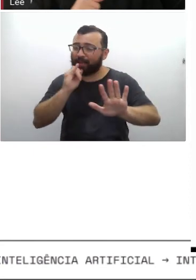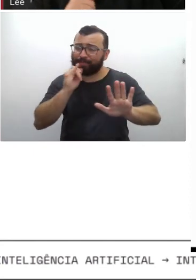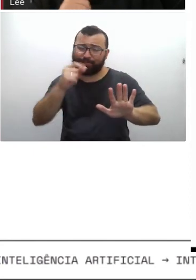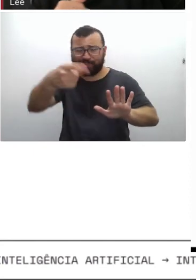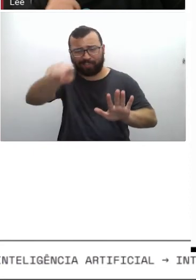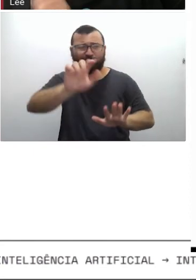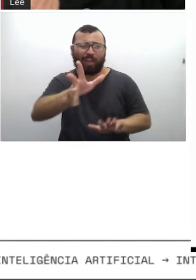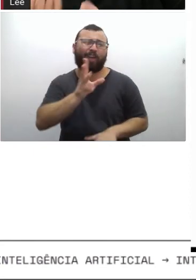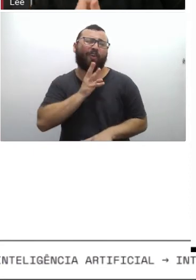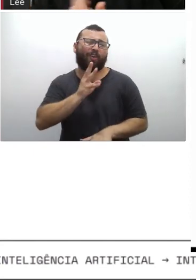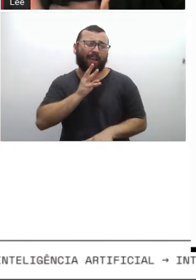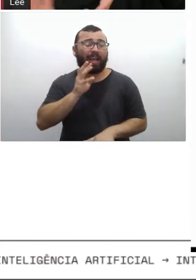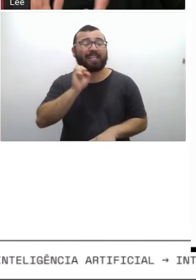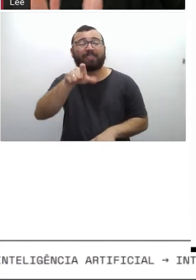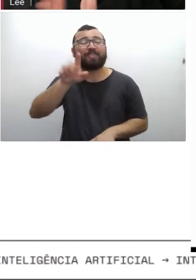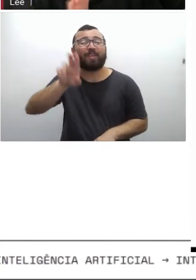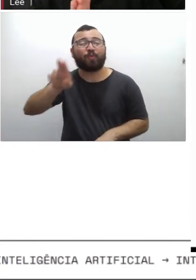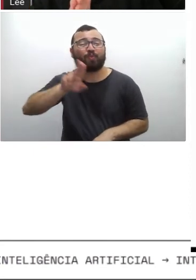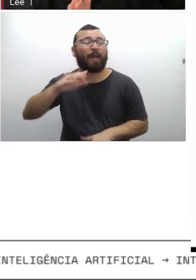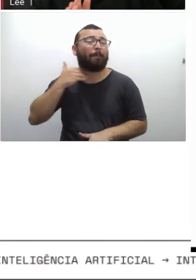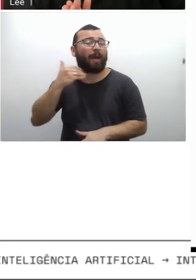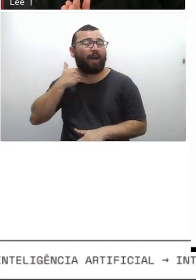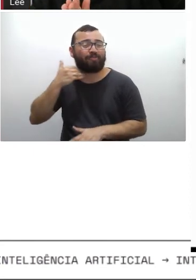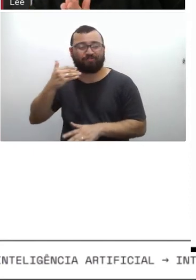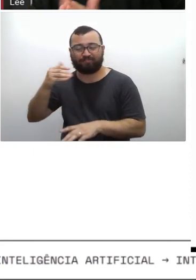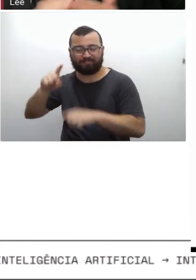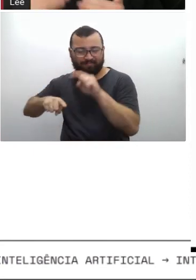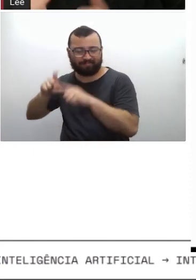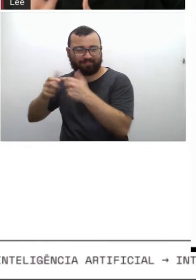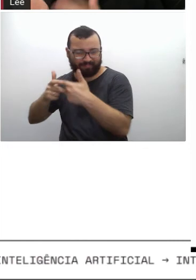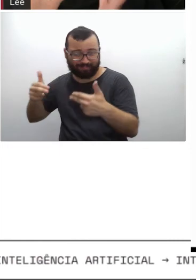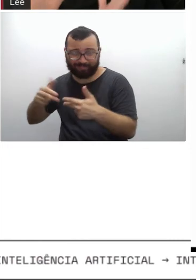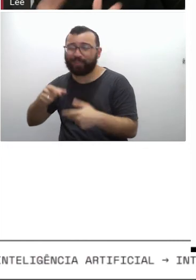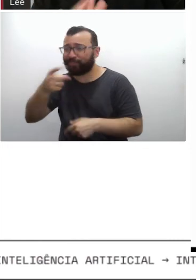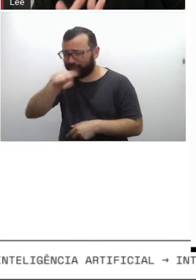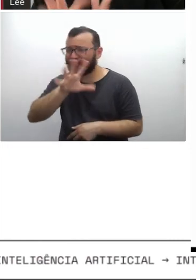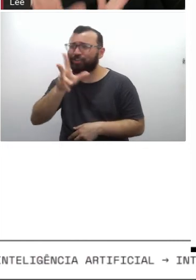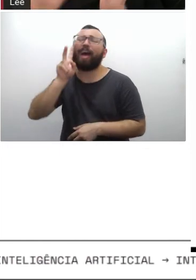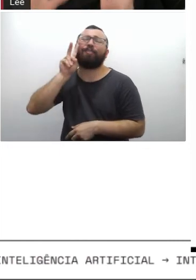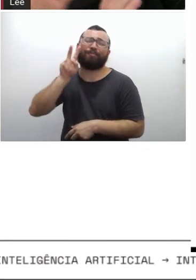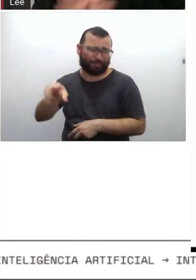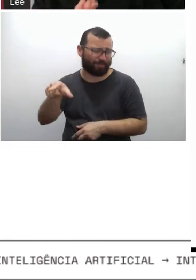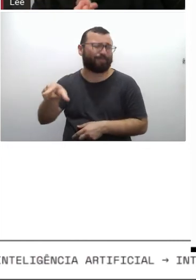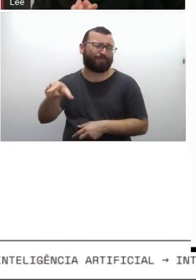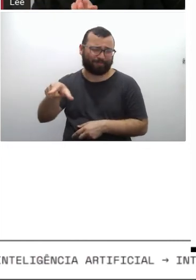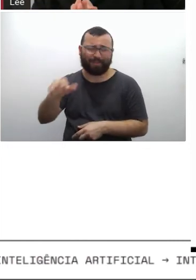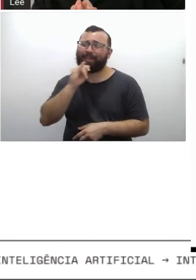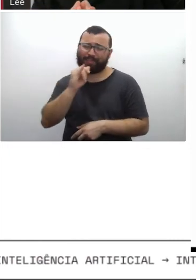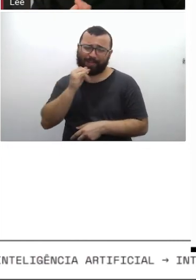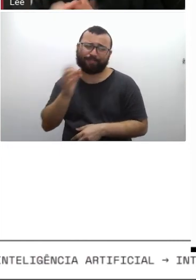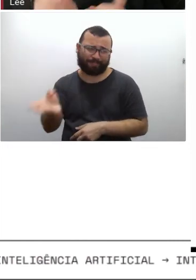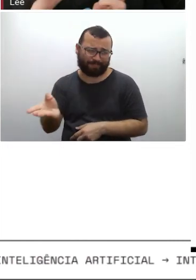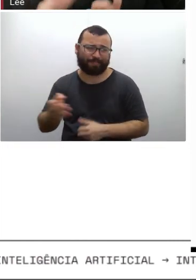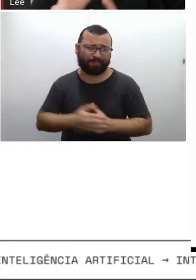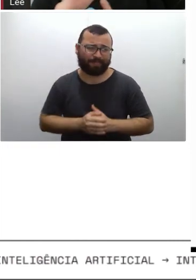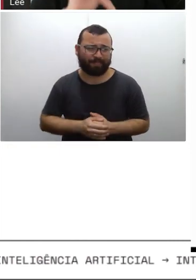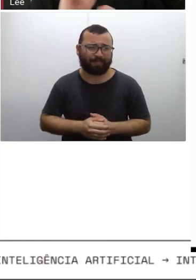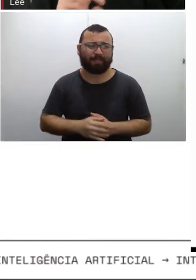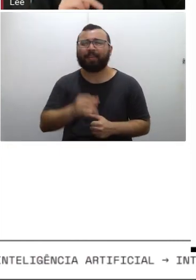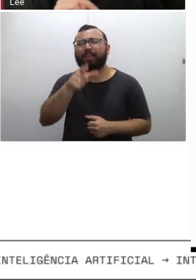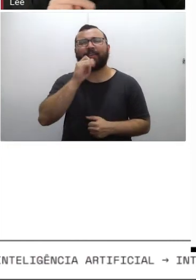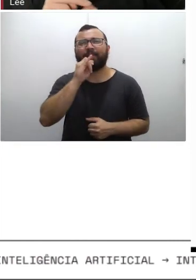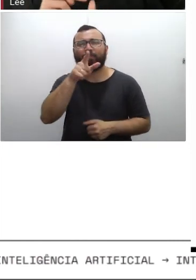familiar with if you are using bot building tools like Dialogflow. I'm sure you have seen examples like this. You create